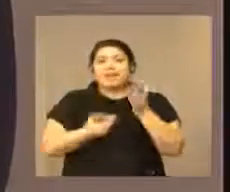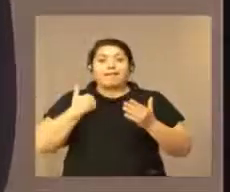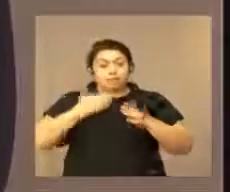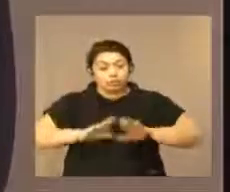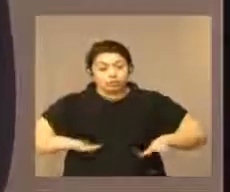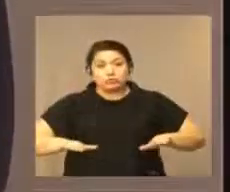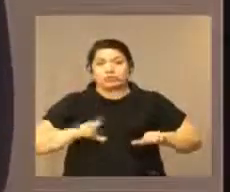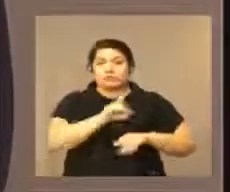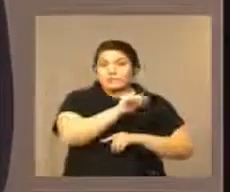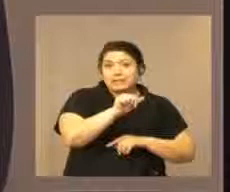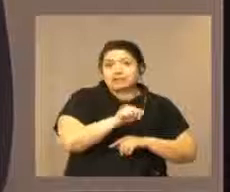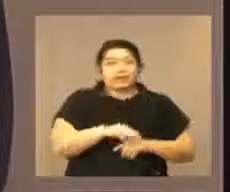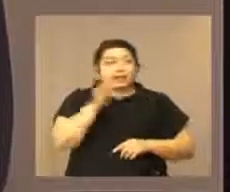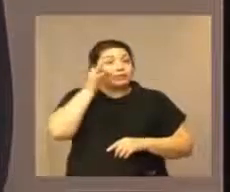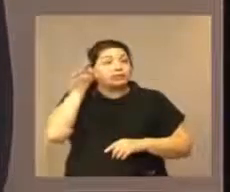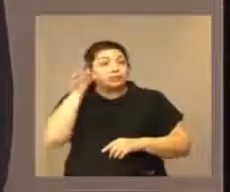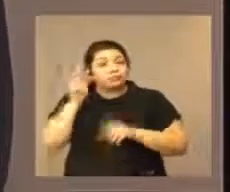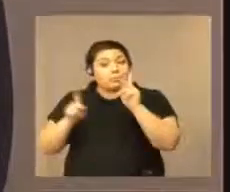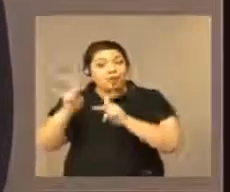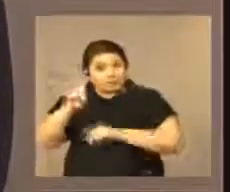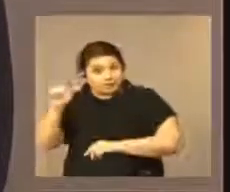for Indigenous people with disabilities,